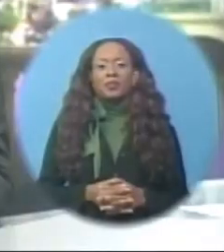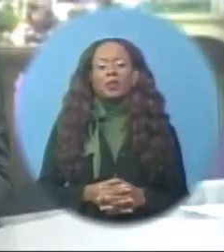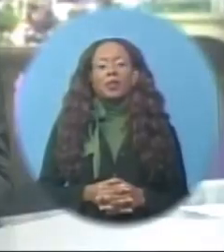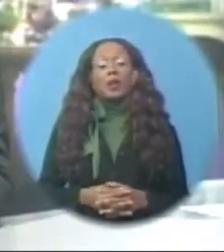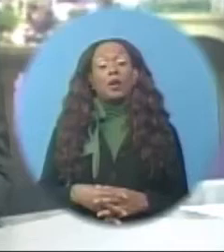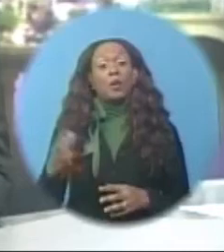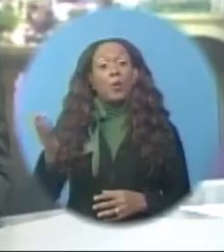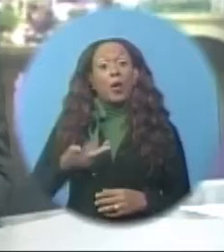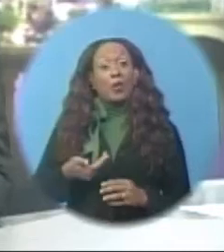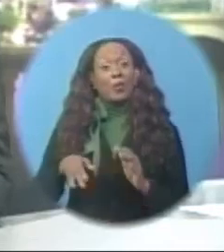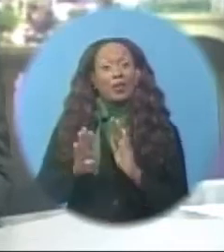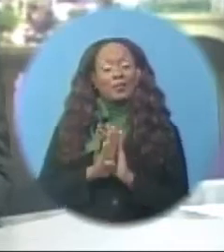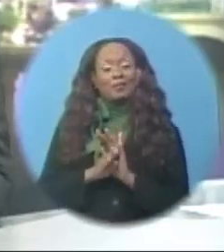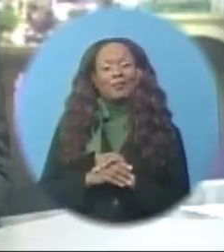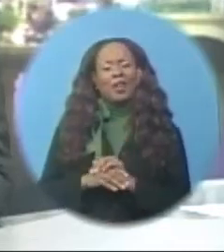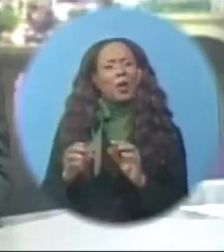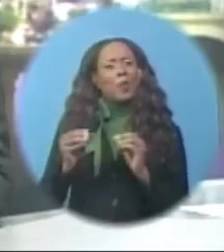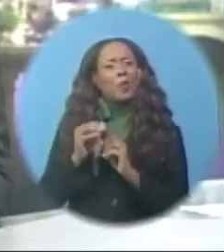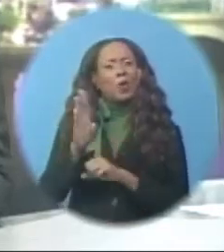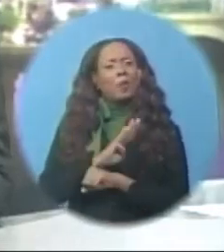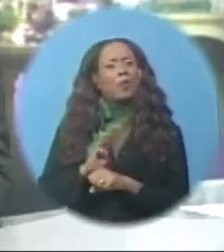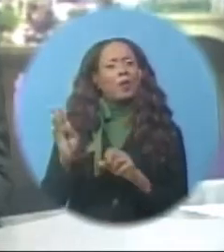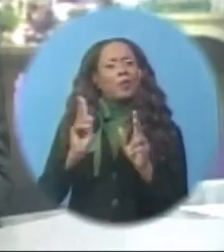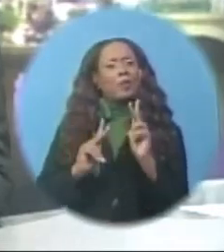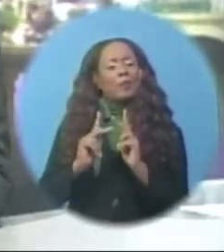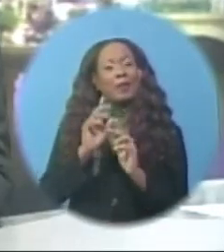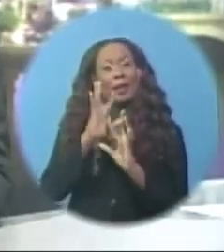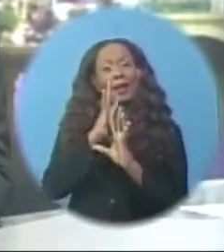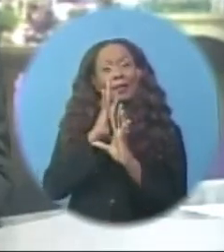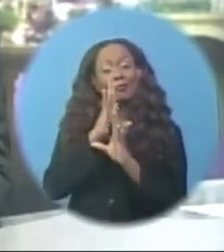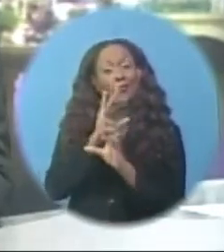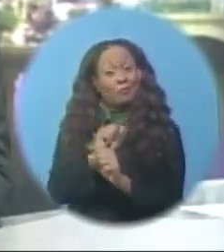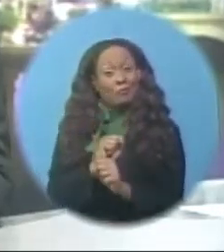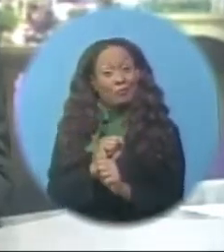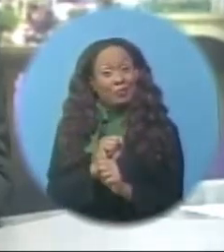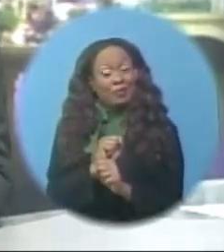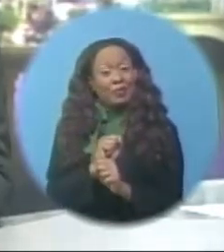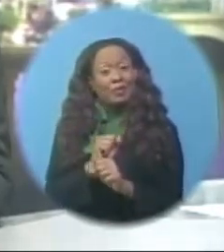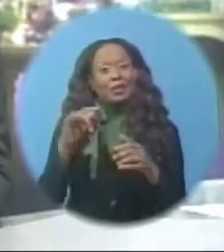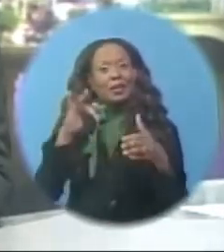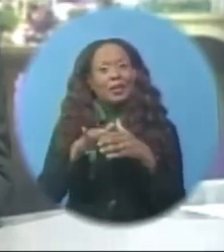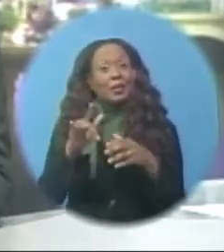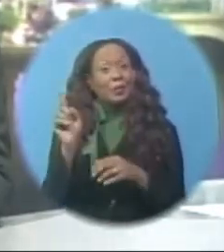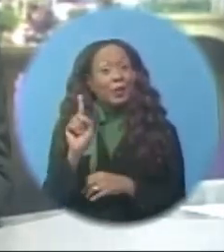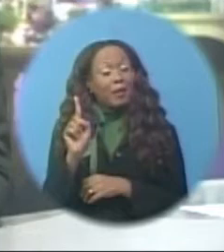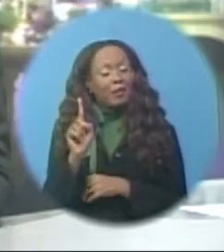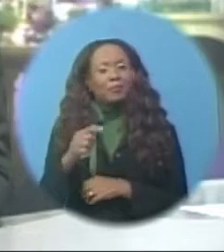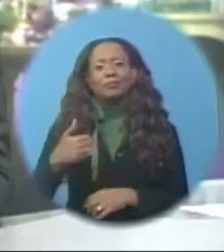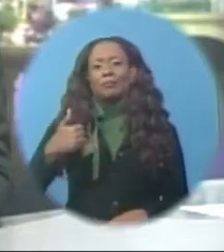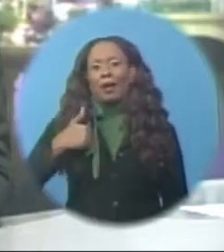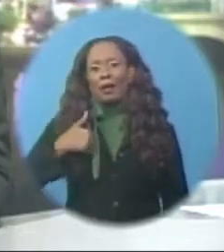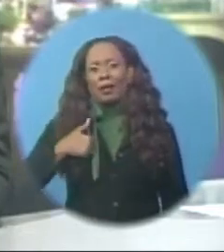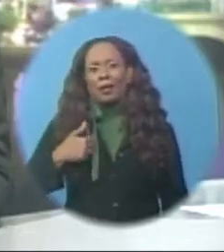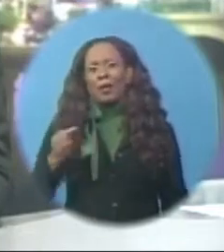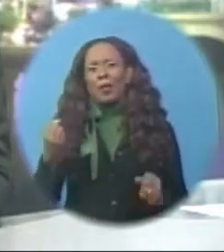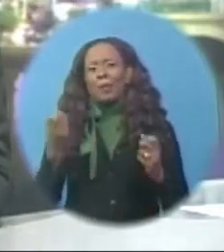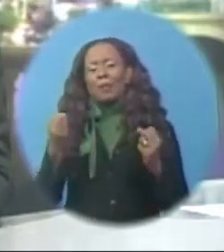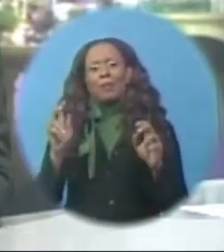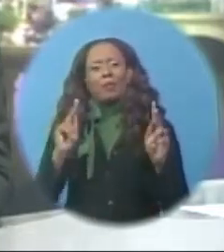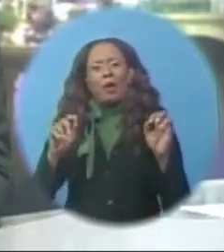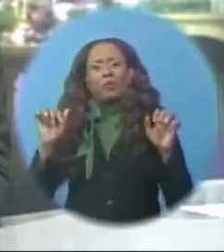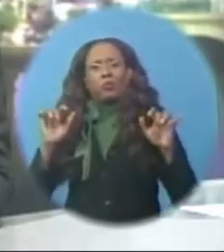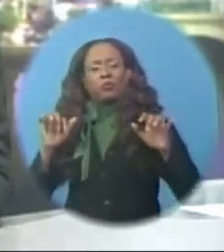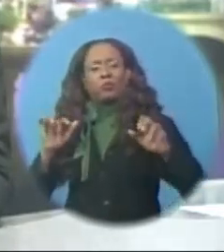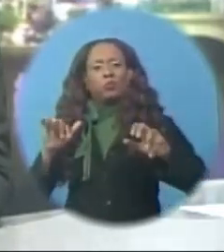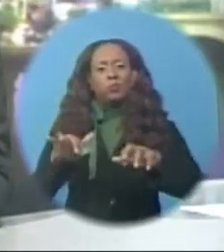Welcome back. Well, more Barbadians are interested in studying in Canada. This trend is evident as hundreds of people flock to the annual Canadian Educational